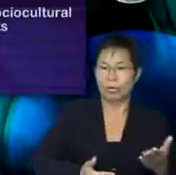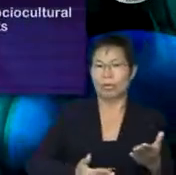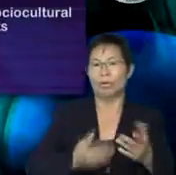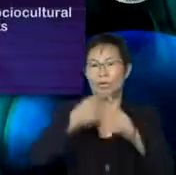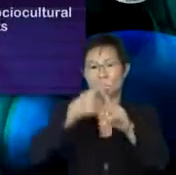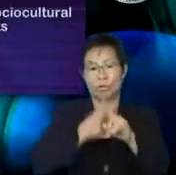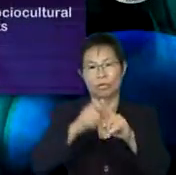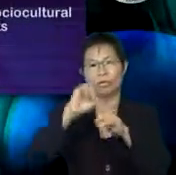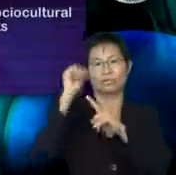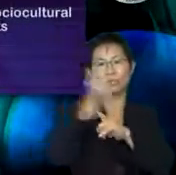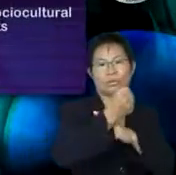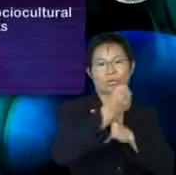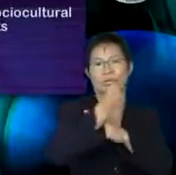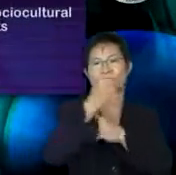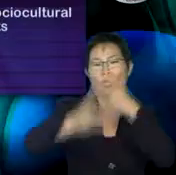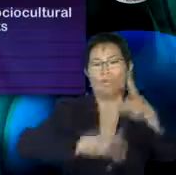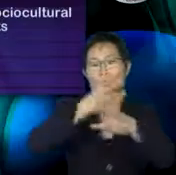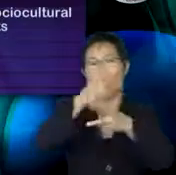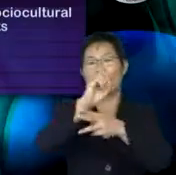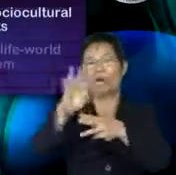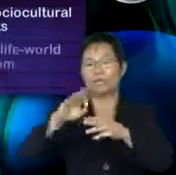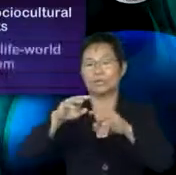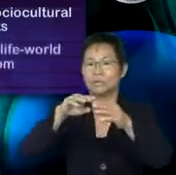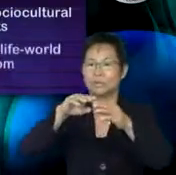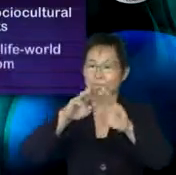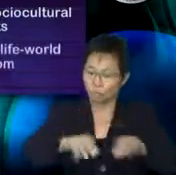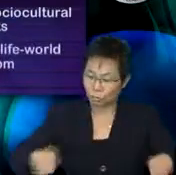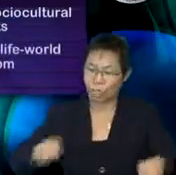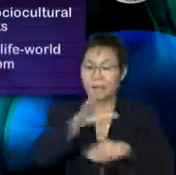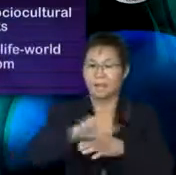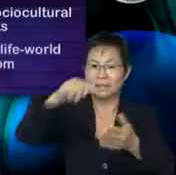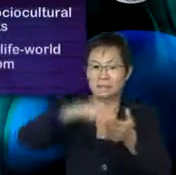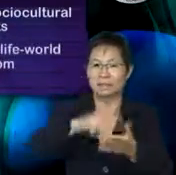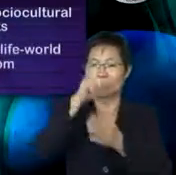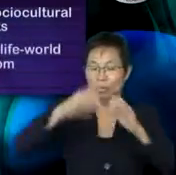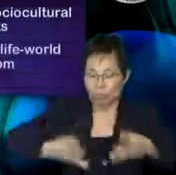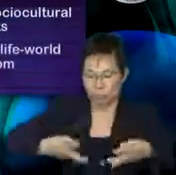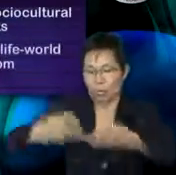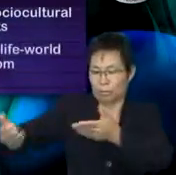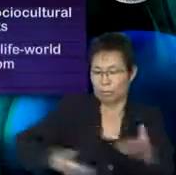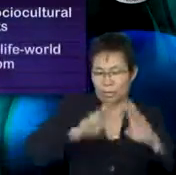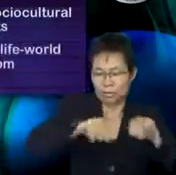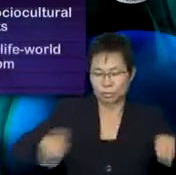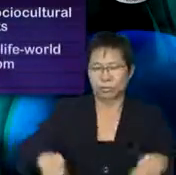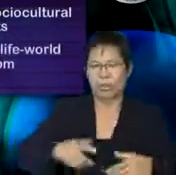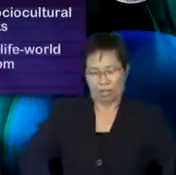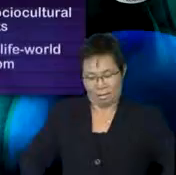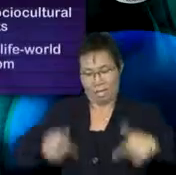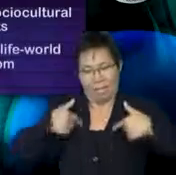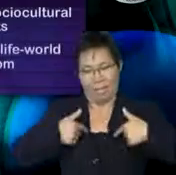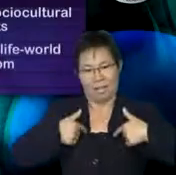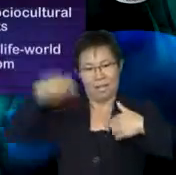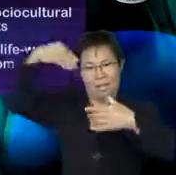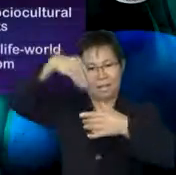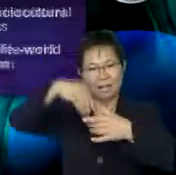sourced from the social-cultural world of the students. And this is one way of bringing the students' life worlds